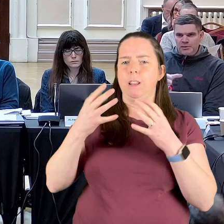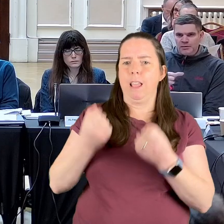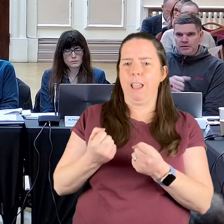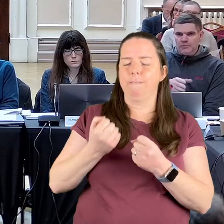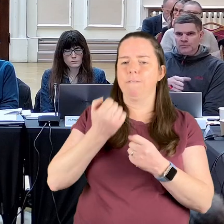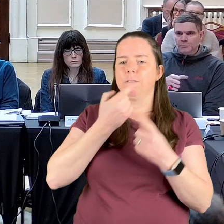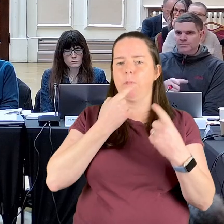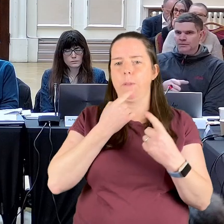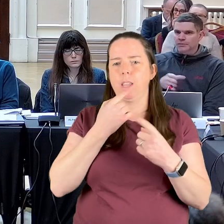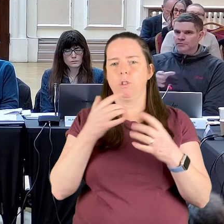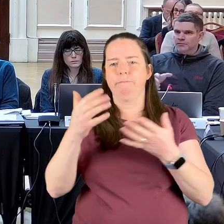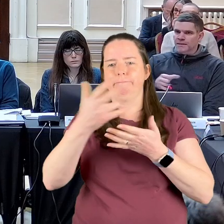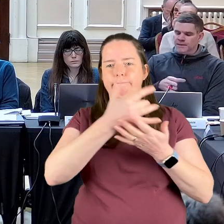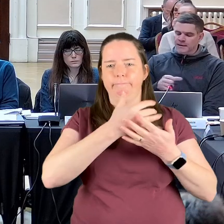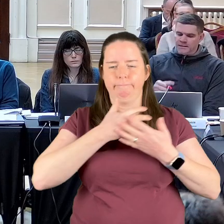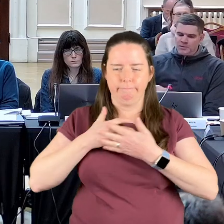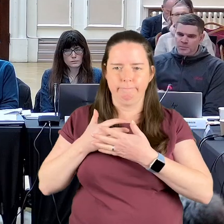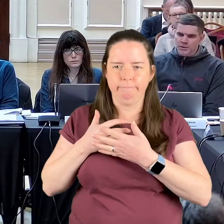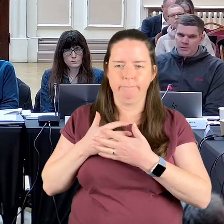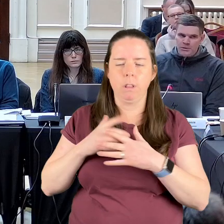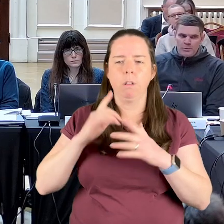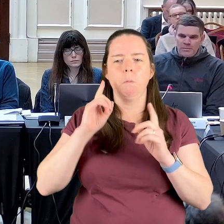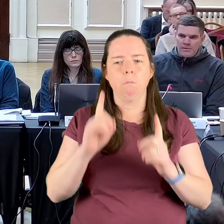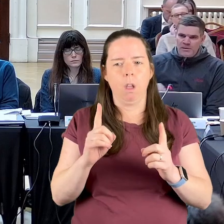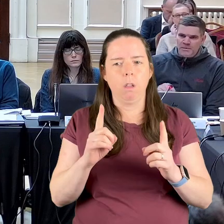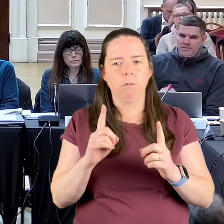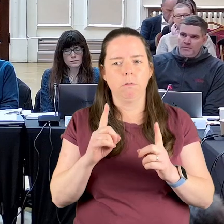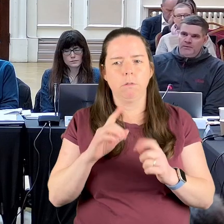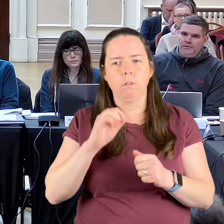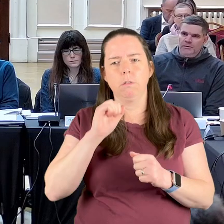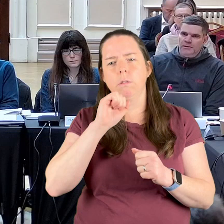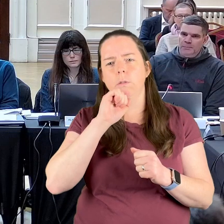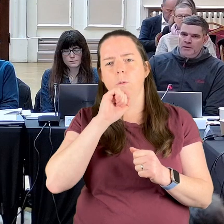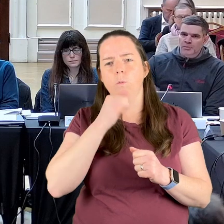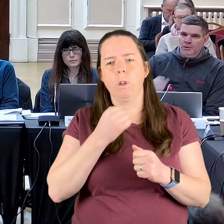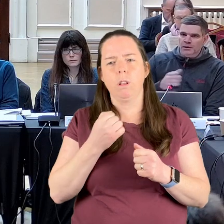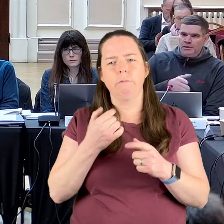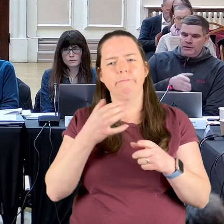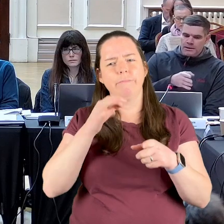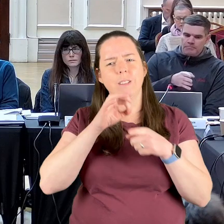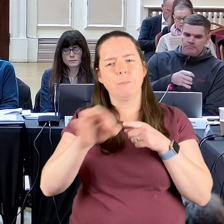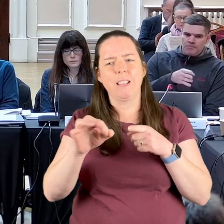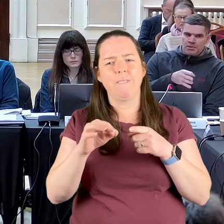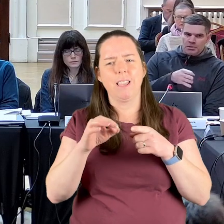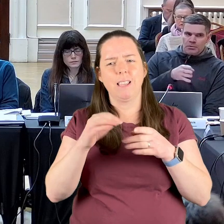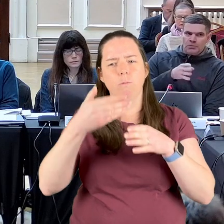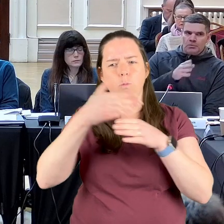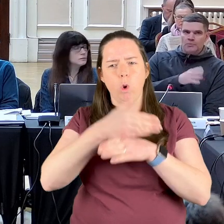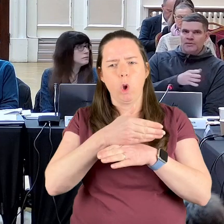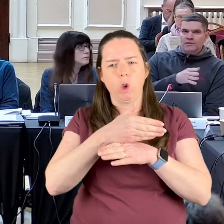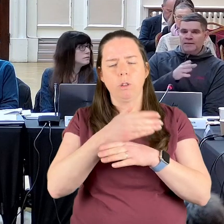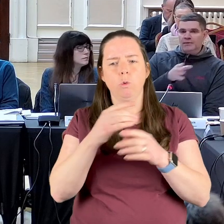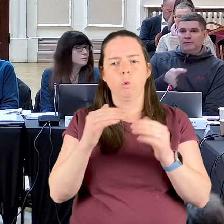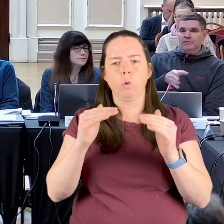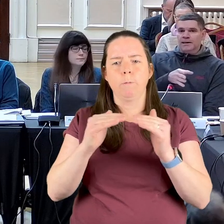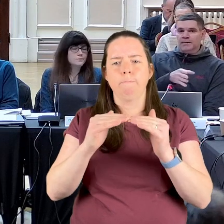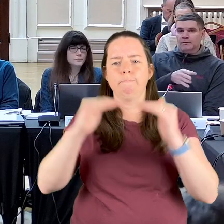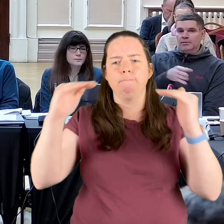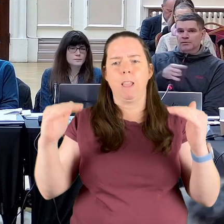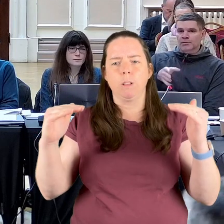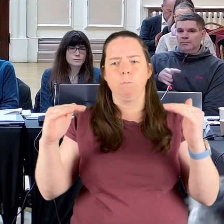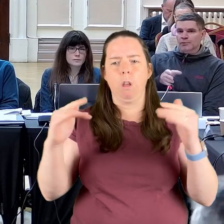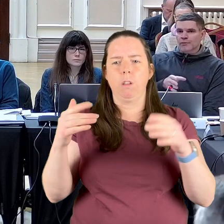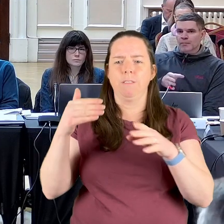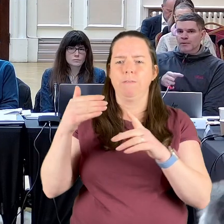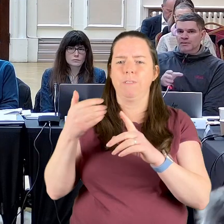self-assessment and also there's lots of data collected, but will there be a specific piece of work to benchmark the effects of that